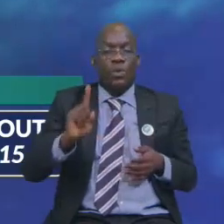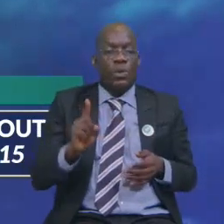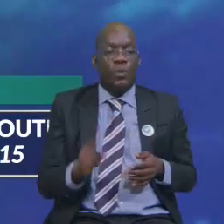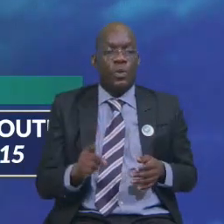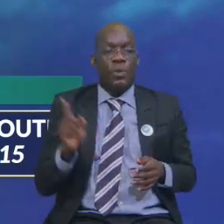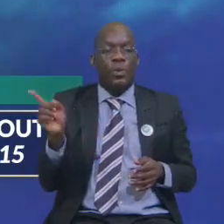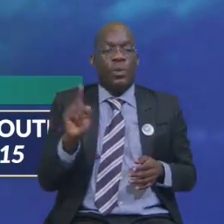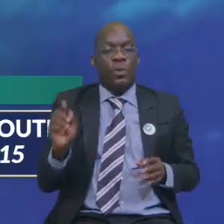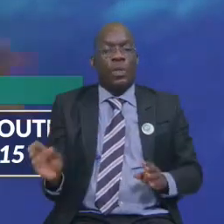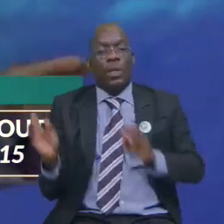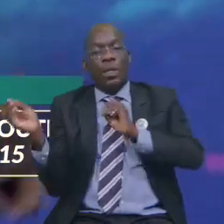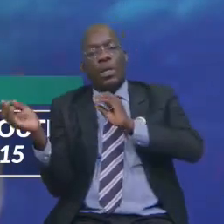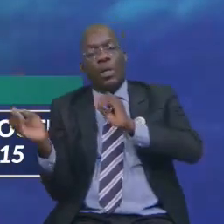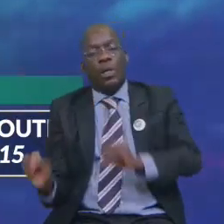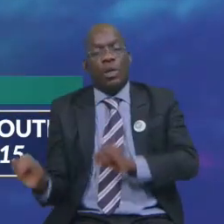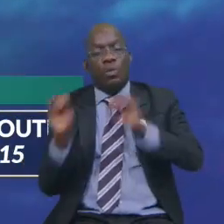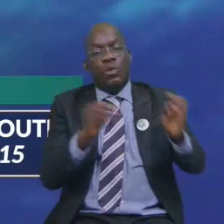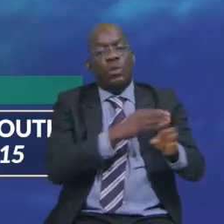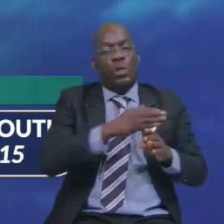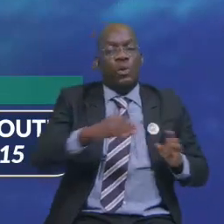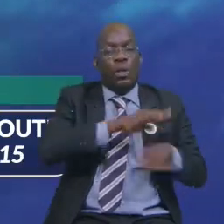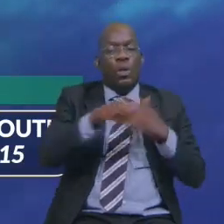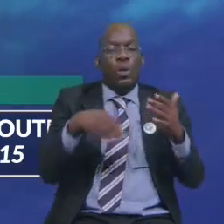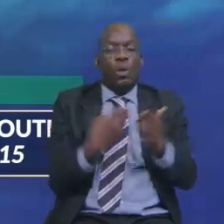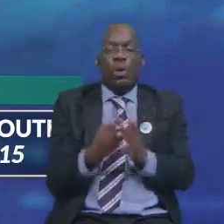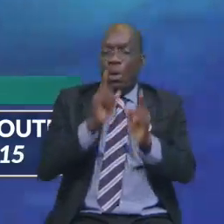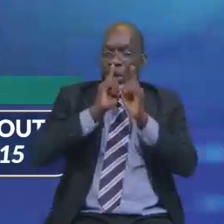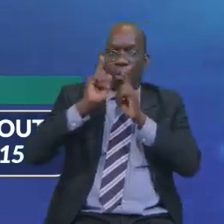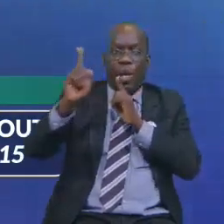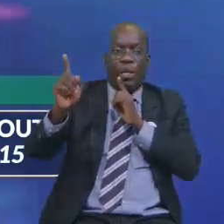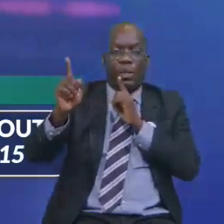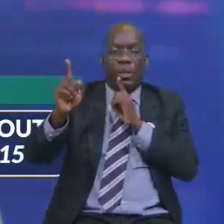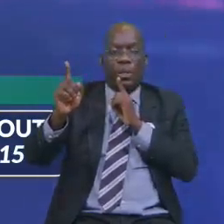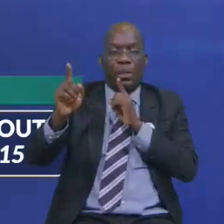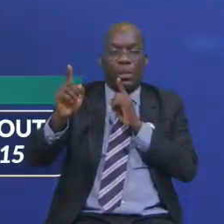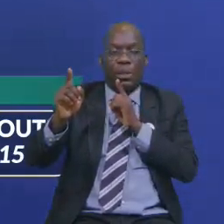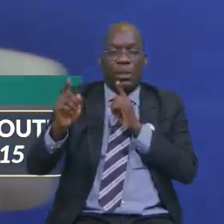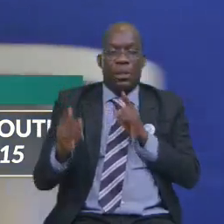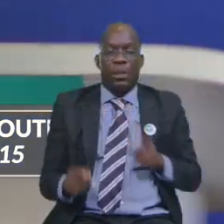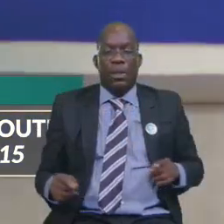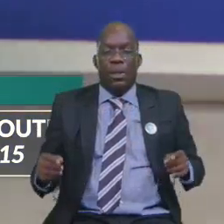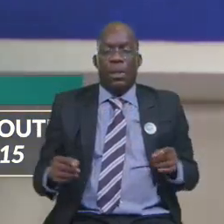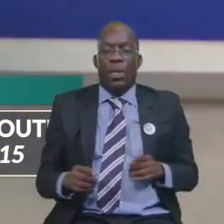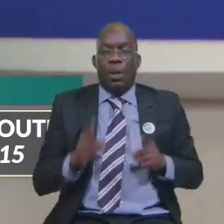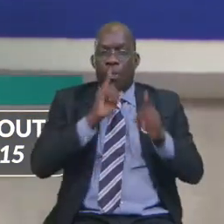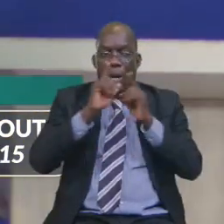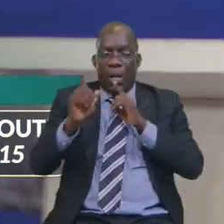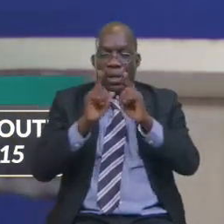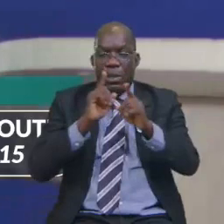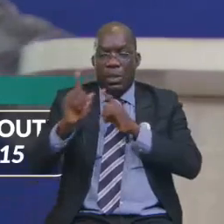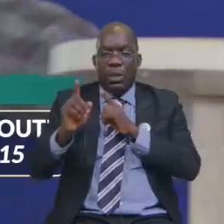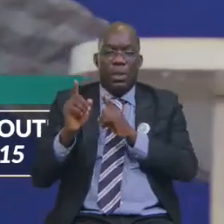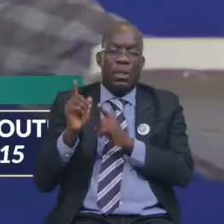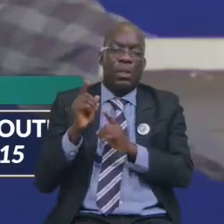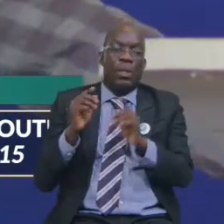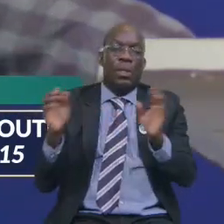laying aside all malice. Malice, it takes a lot from us, our